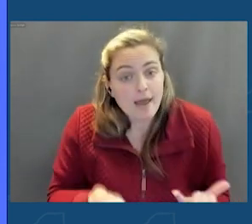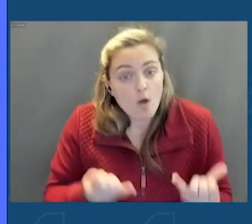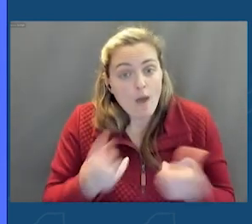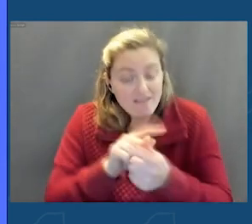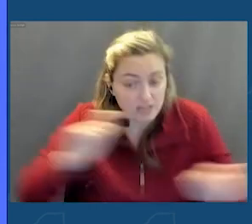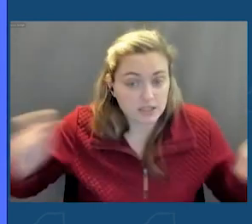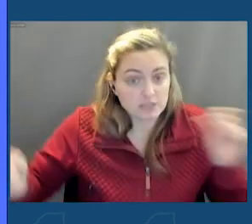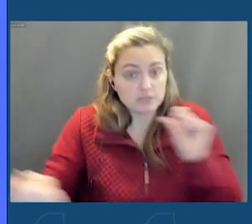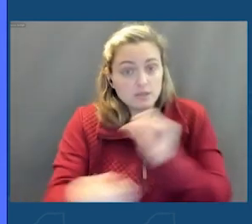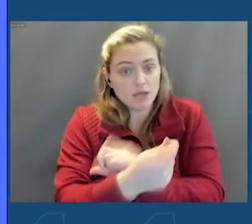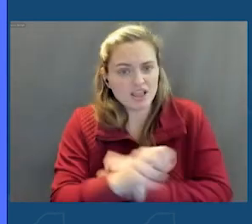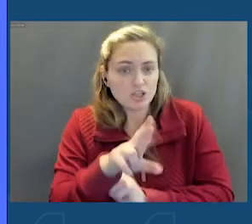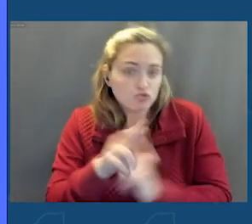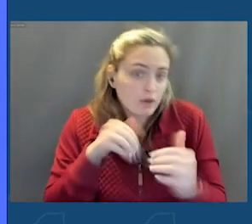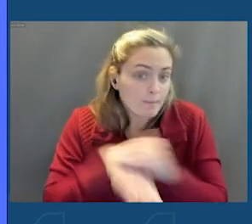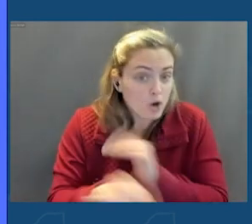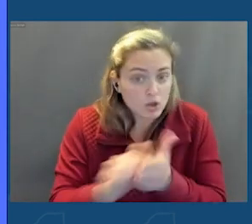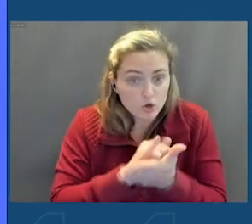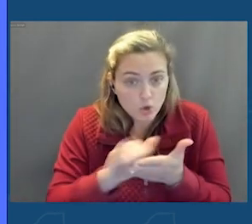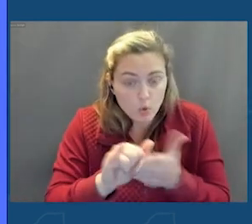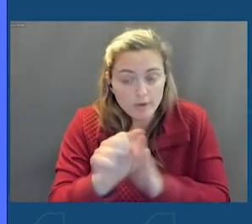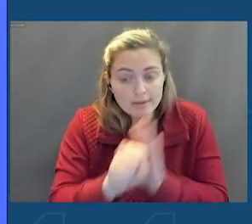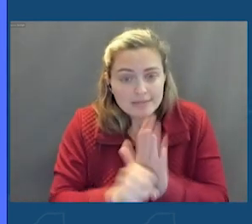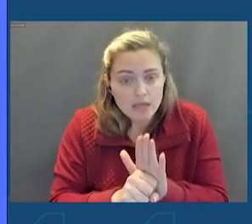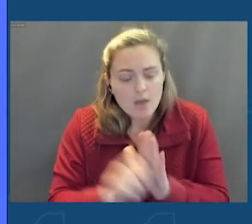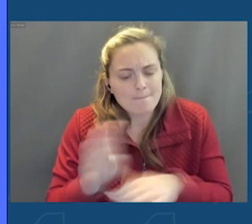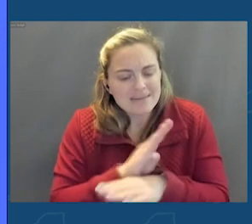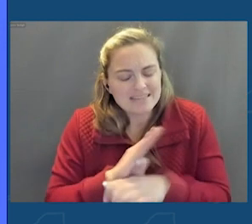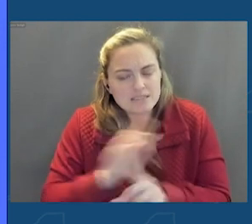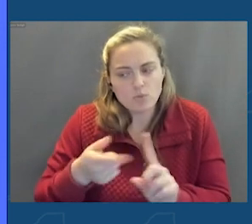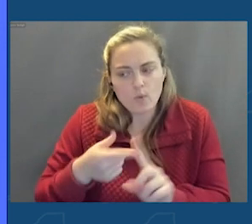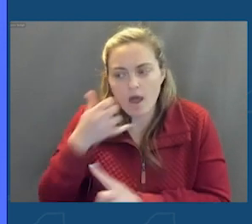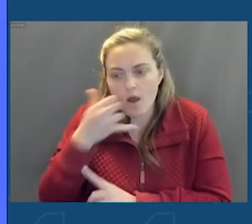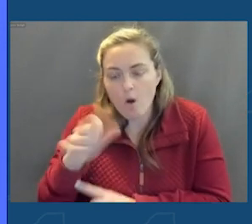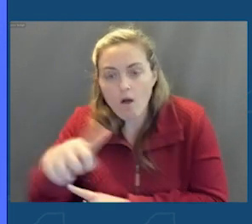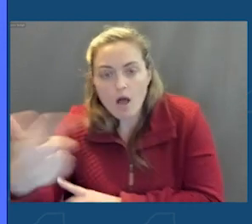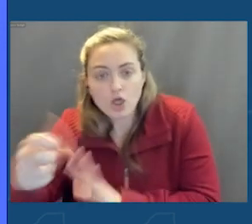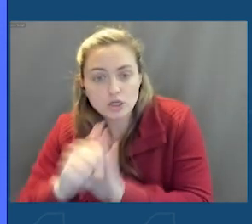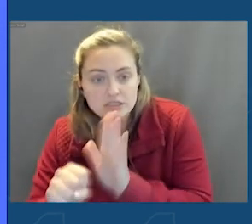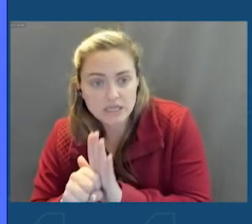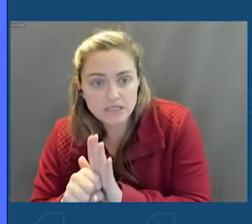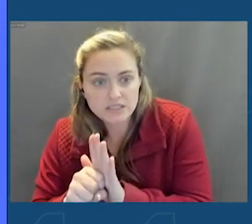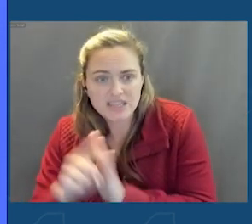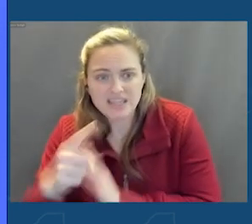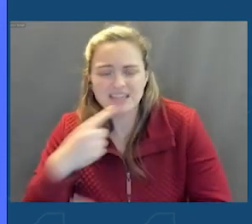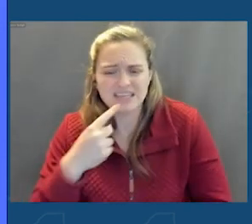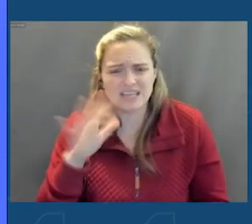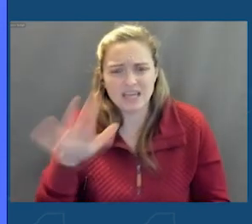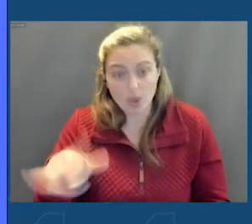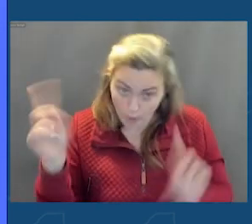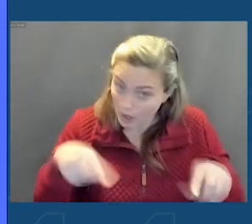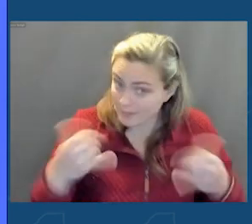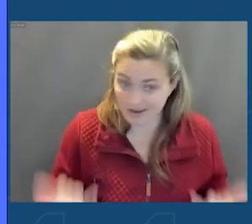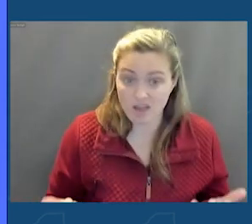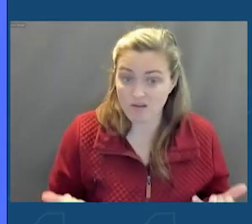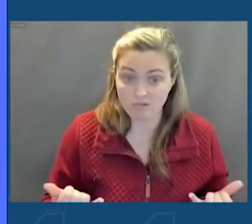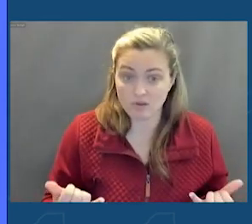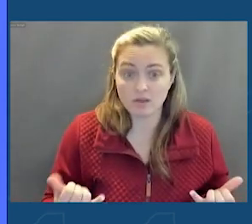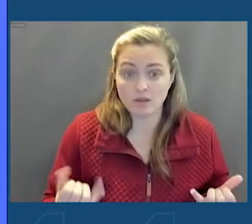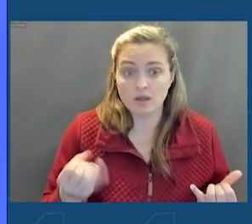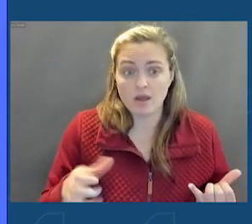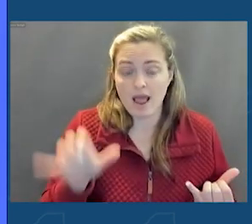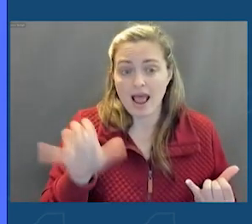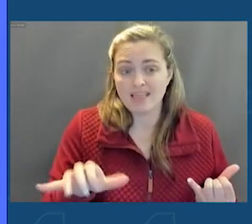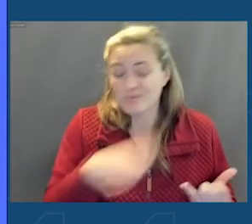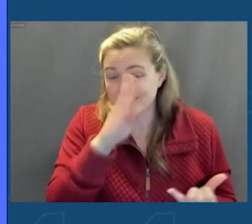this rebirth of New York State, where businesses, when I call them in other states now, they say, we're coming. And that was never